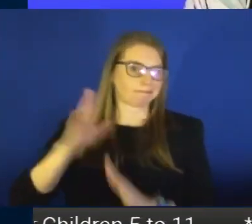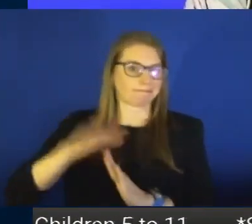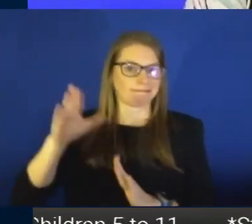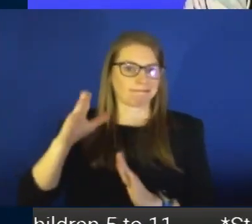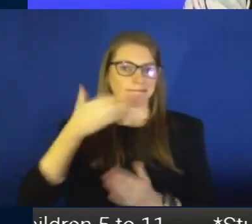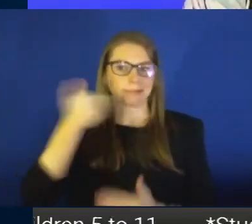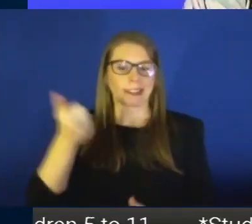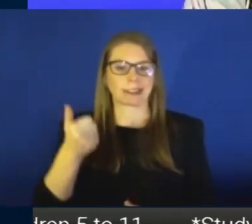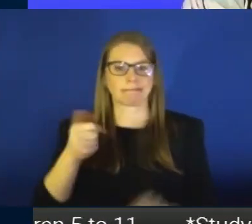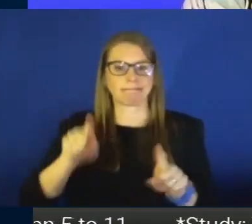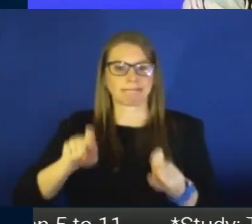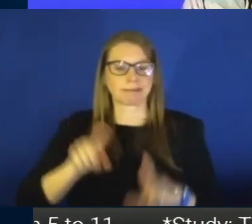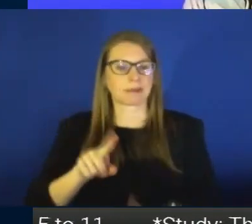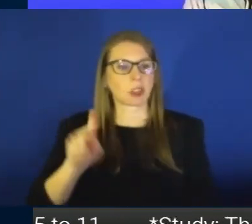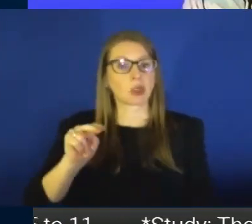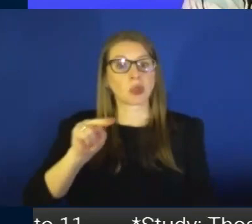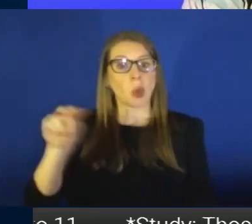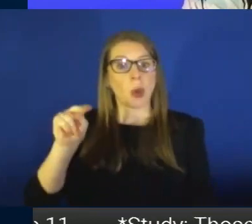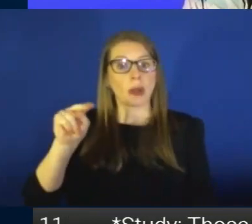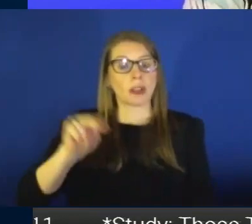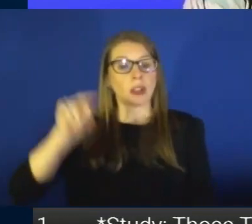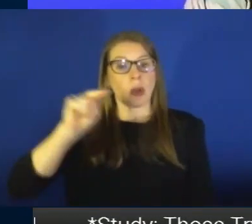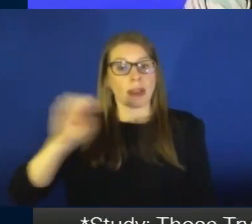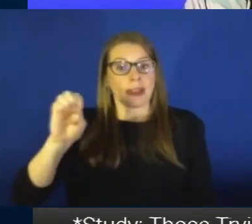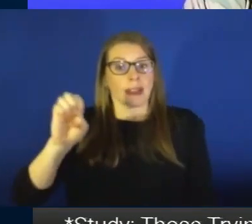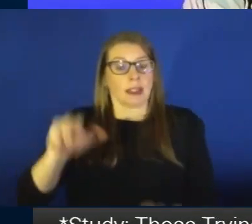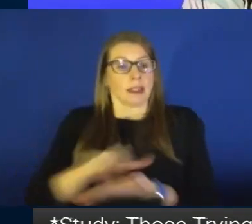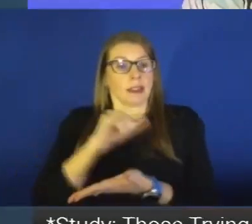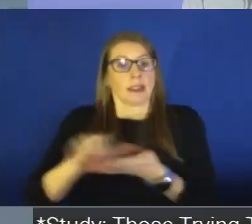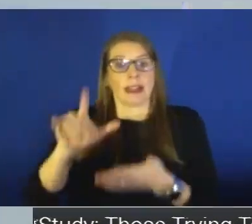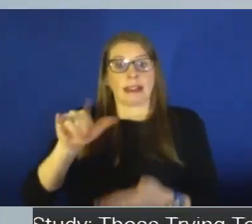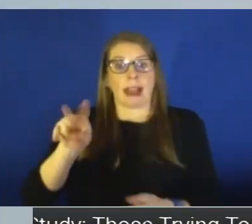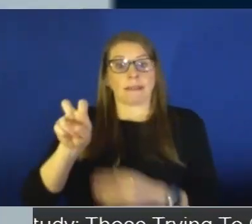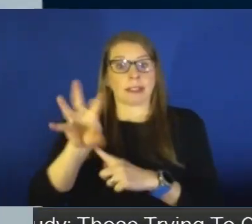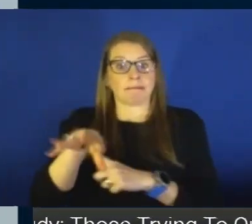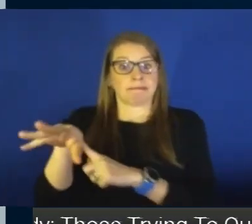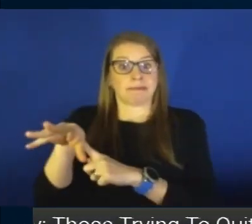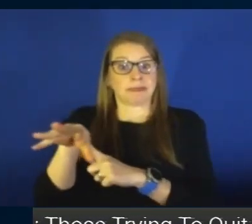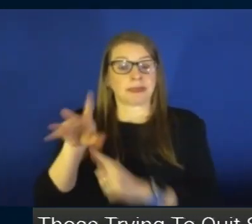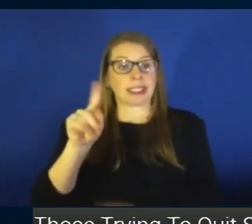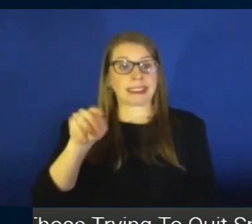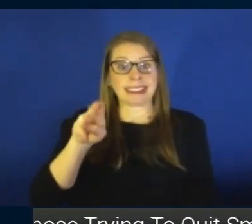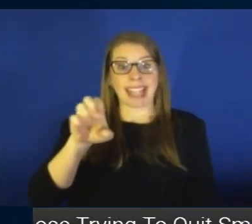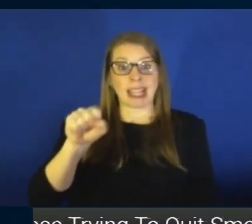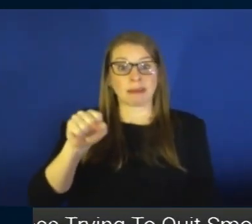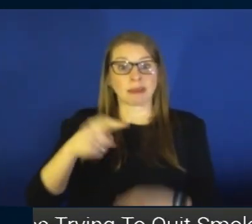We've been talking about the Northeast. Let's take a live look at New York. Are we going to Times Square this morning? Can we head out there?